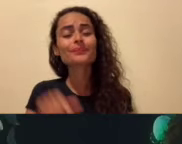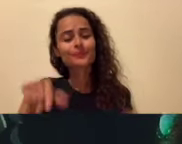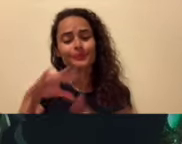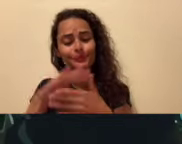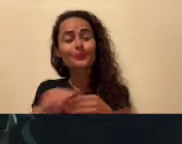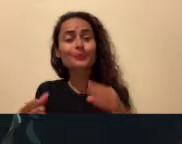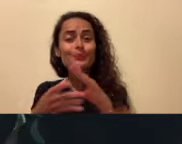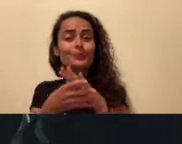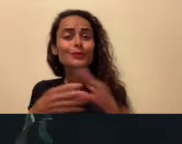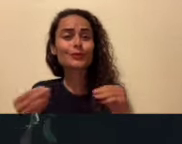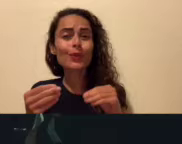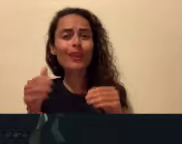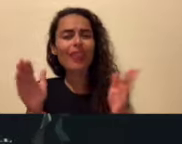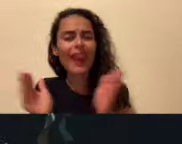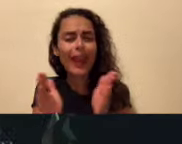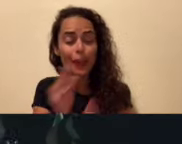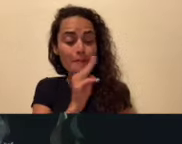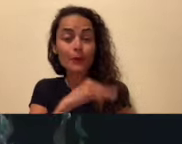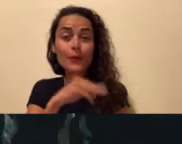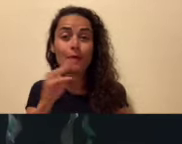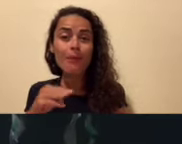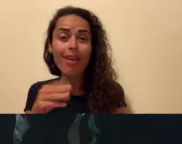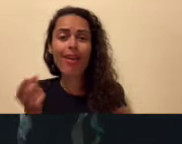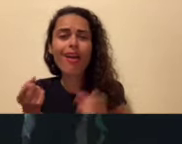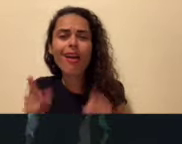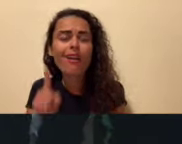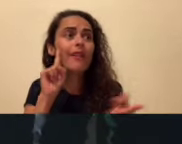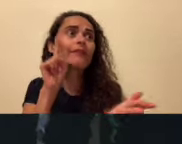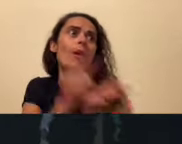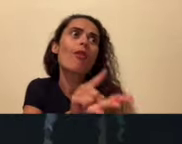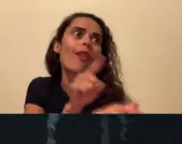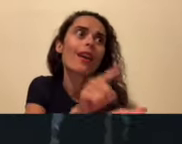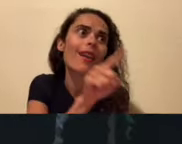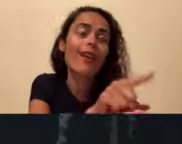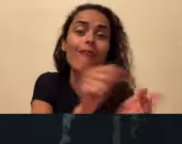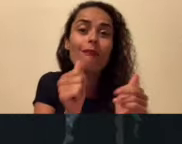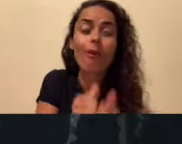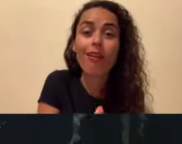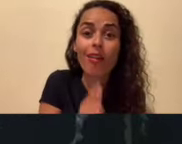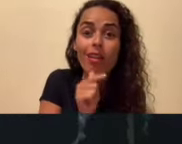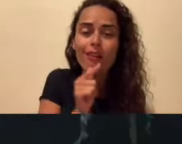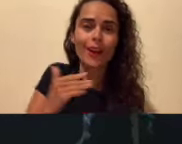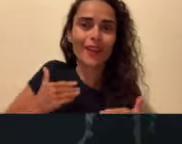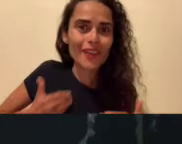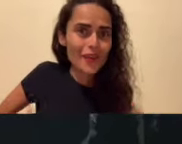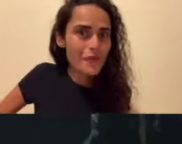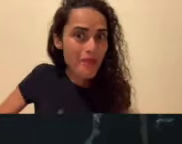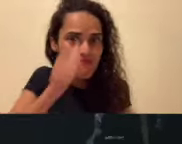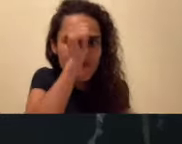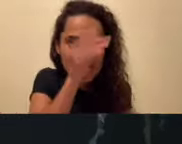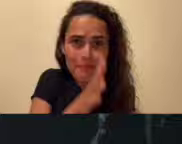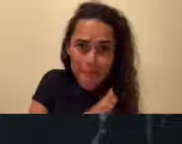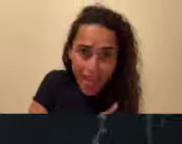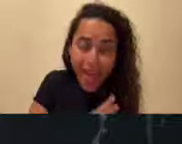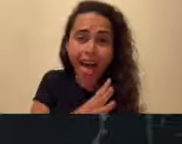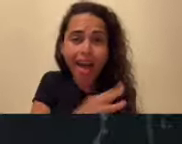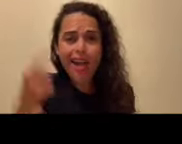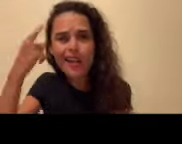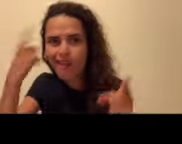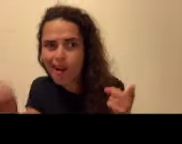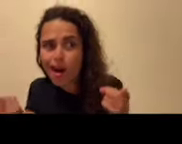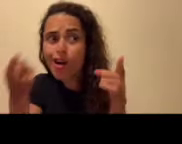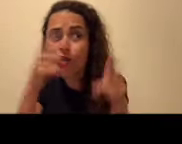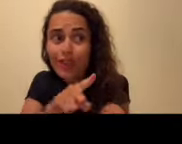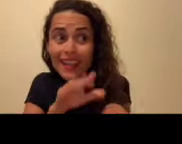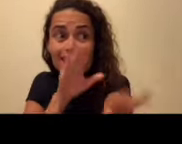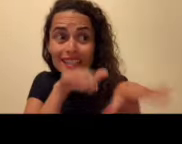sea witch her voice for the chance to live as a human with her love. But the sea witch warns that the Little Mermaid must convince a